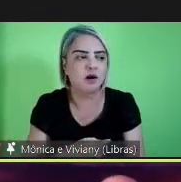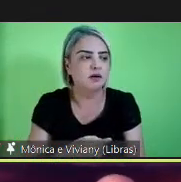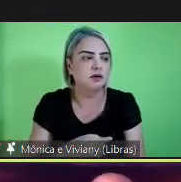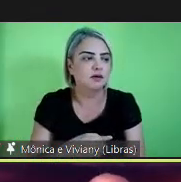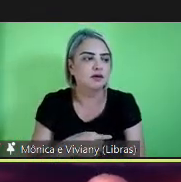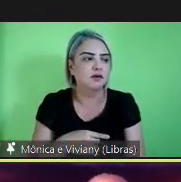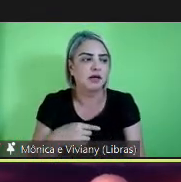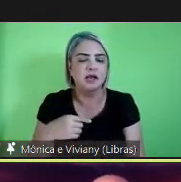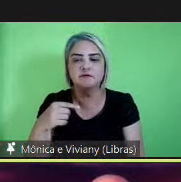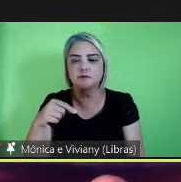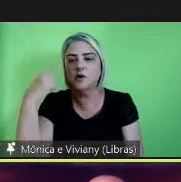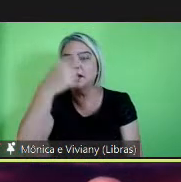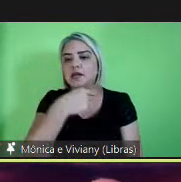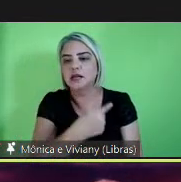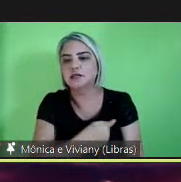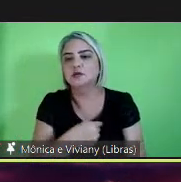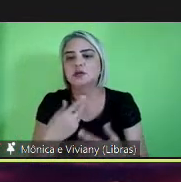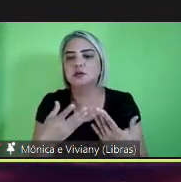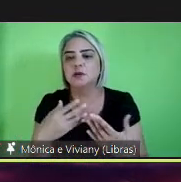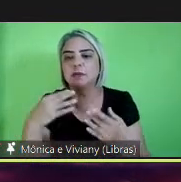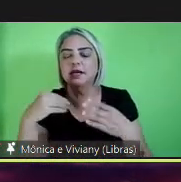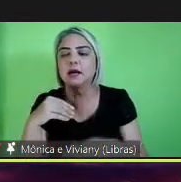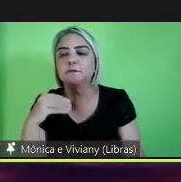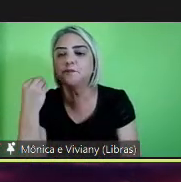Can they get it? Can they access it?